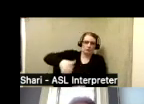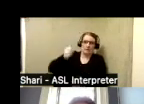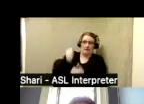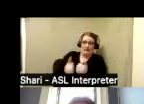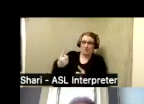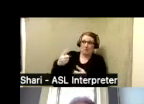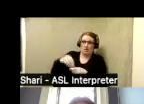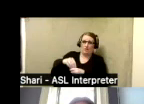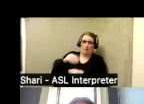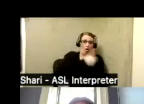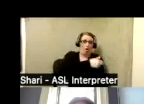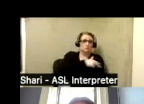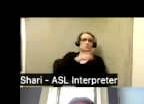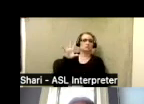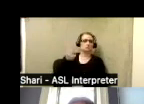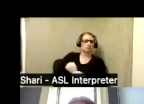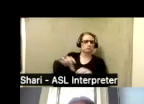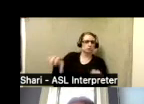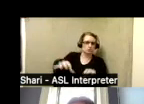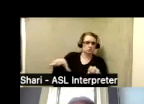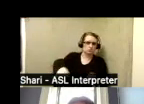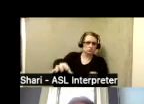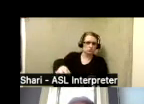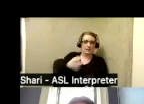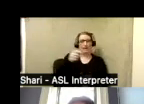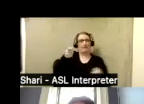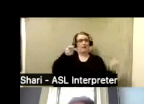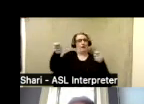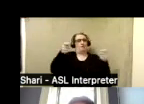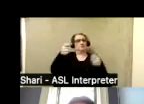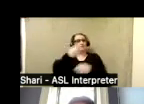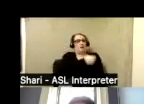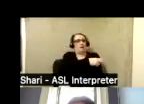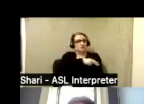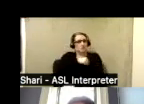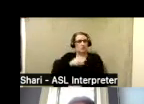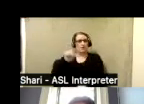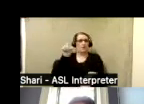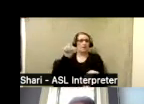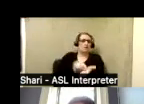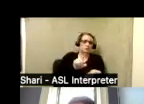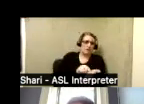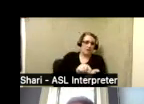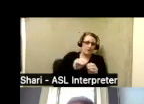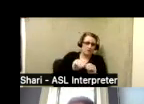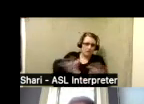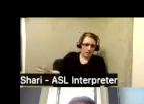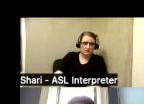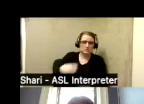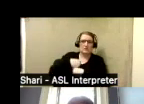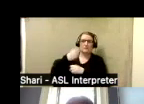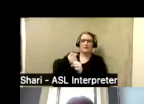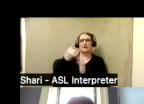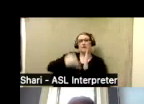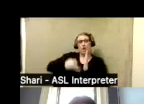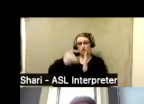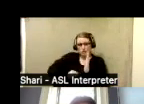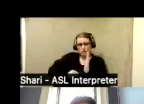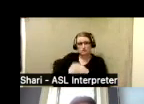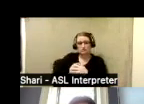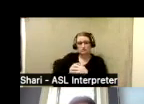hospital participated, as well as the governance of the hospital, the publishing of a newspaper and the making of art,